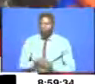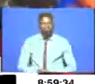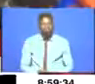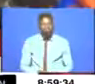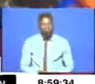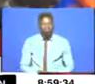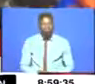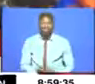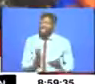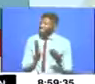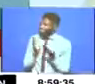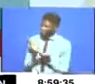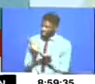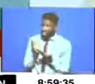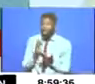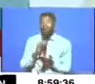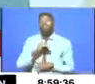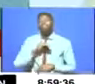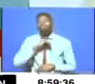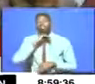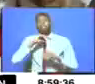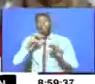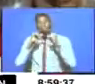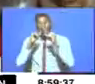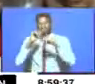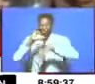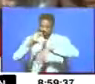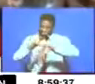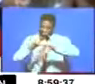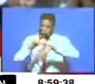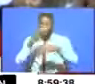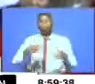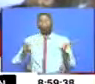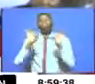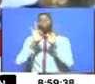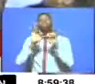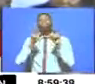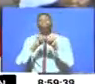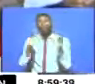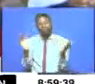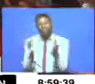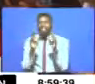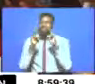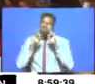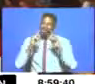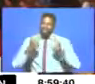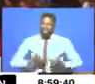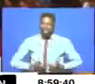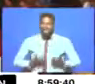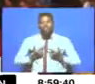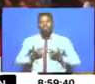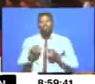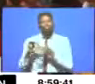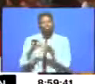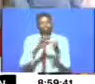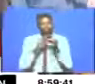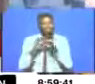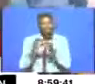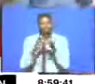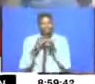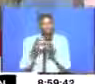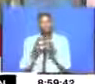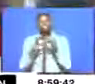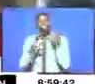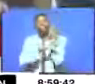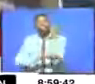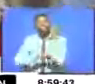Here, Odinga underscored the importance of the church while urging for peaceful coexistence in the country during and after the electioneering period. The